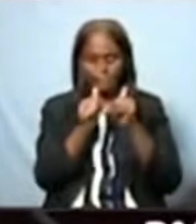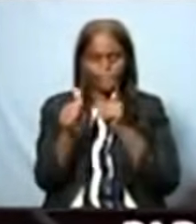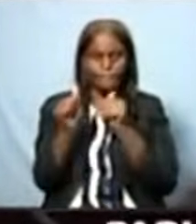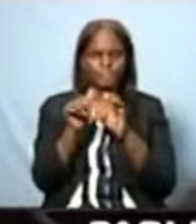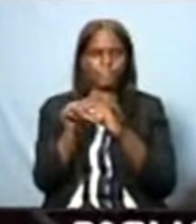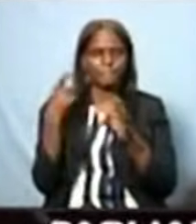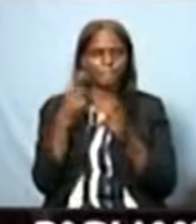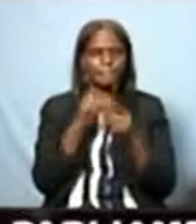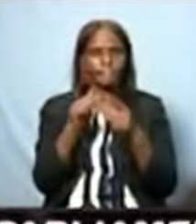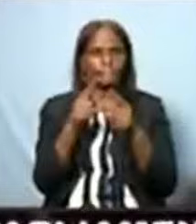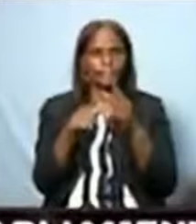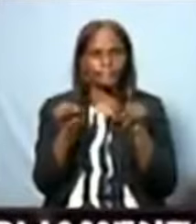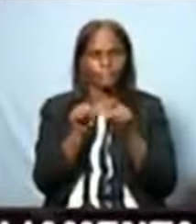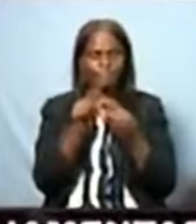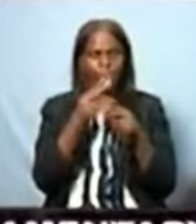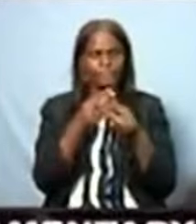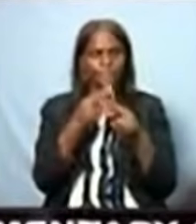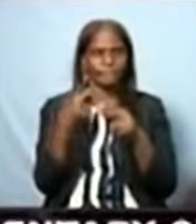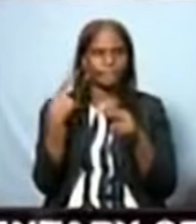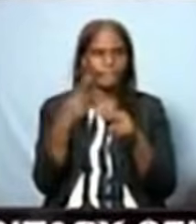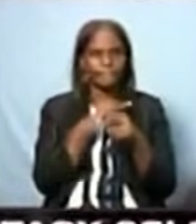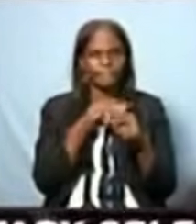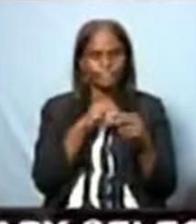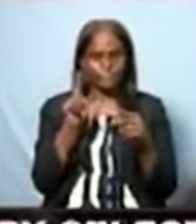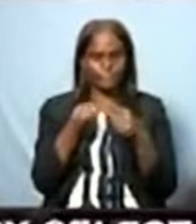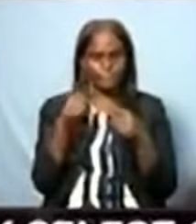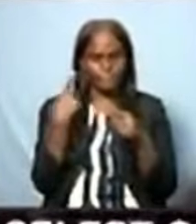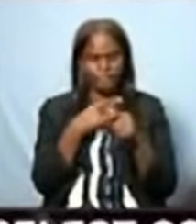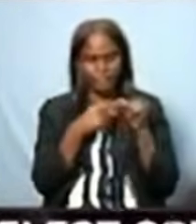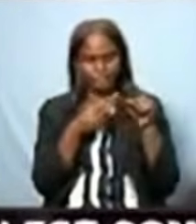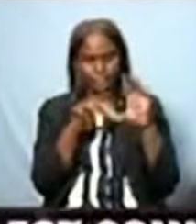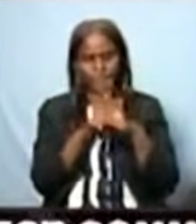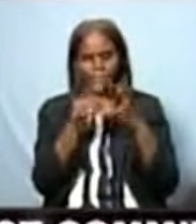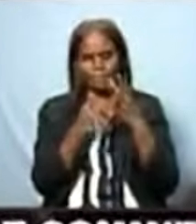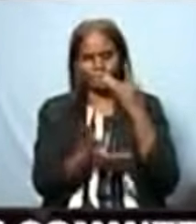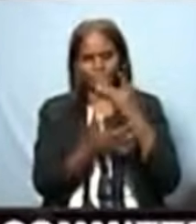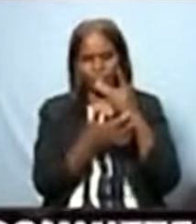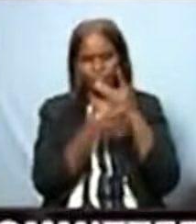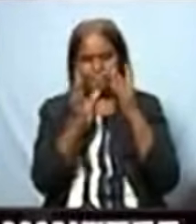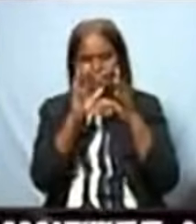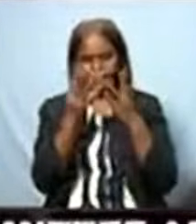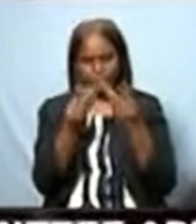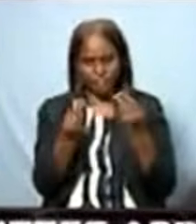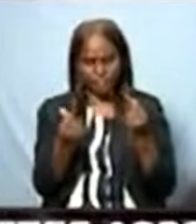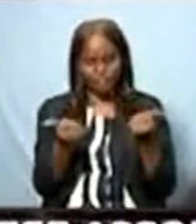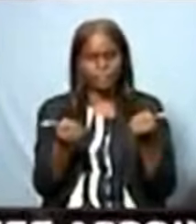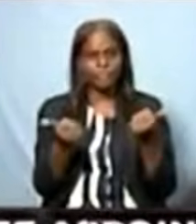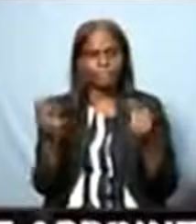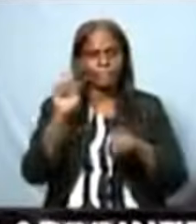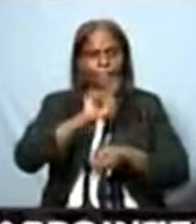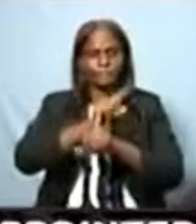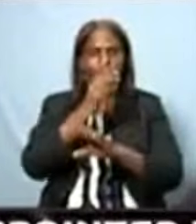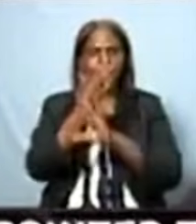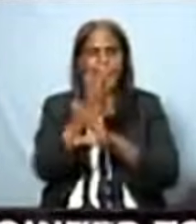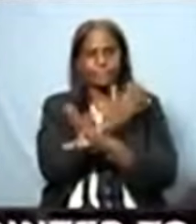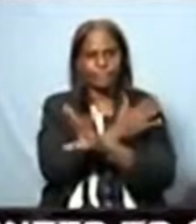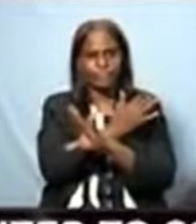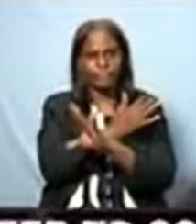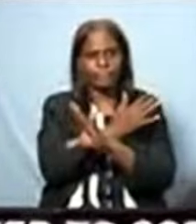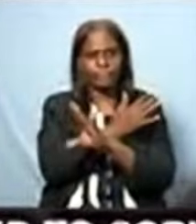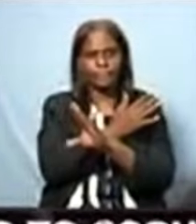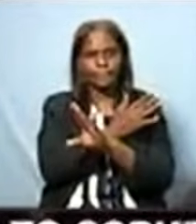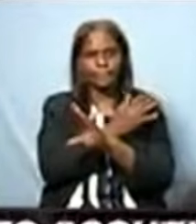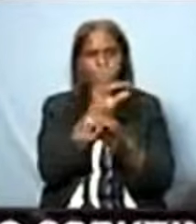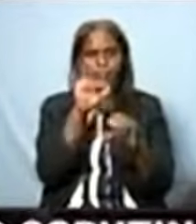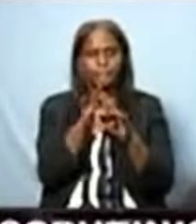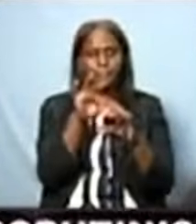parliament, but they will still be called a member of parliament. But parliament in technical terms will be dissolved a day before